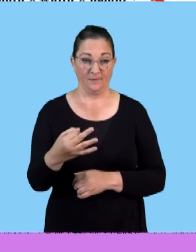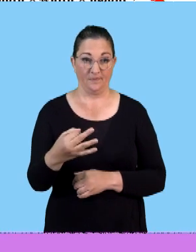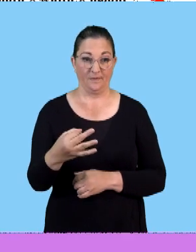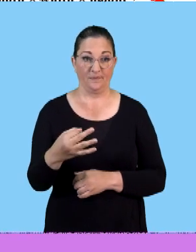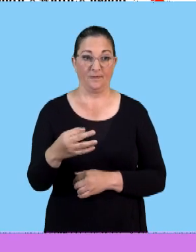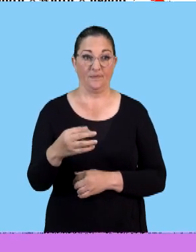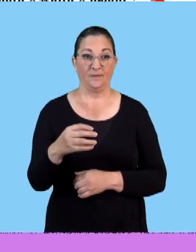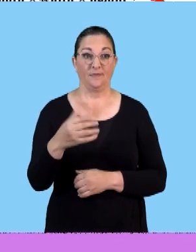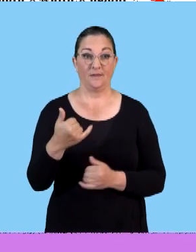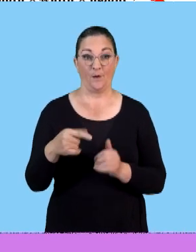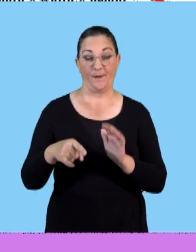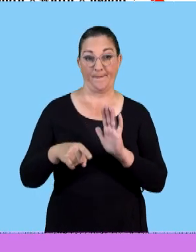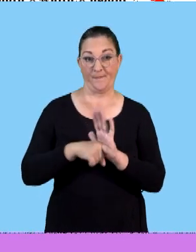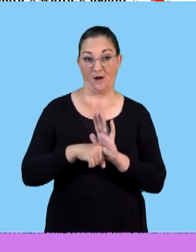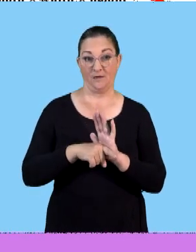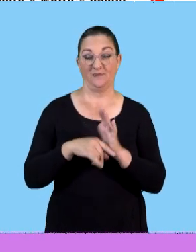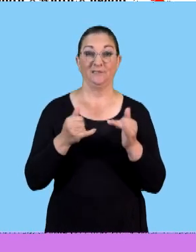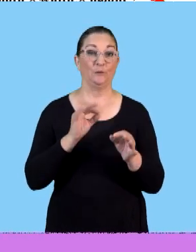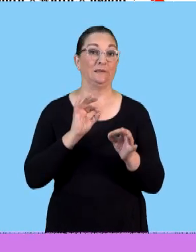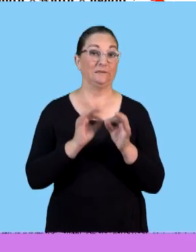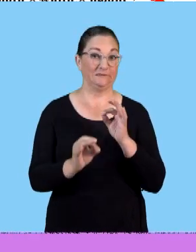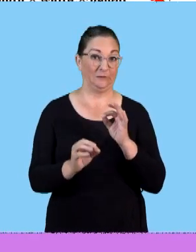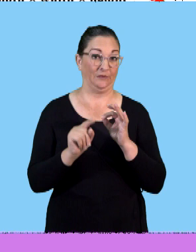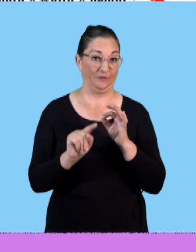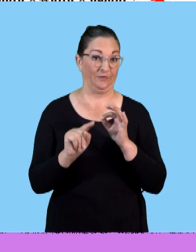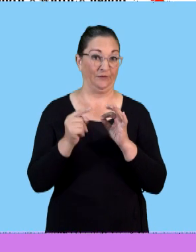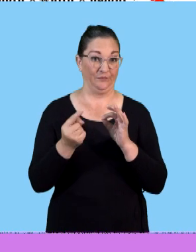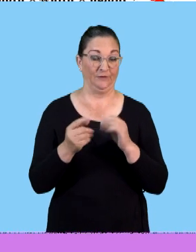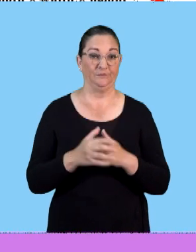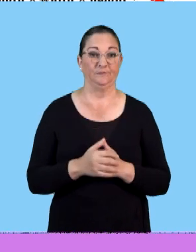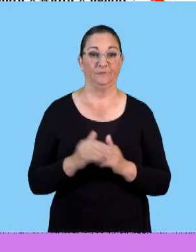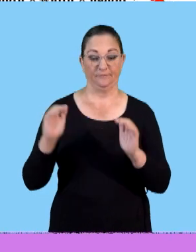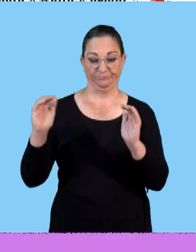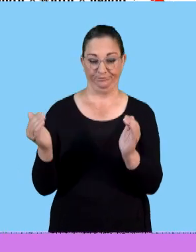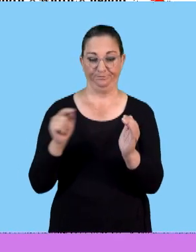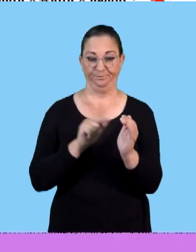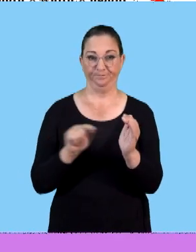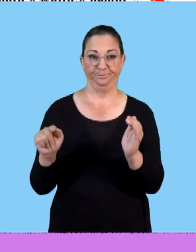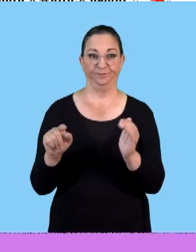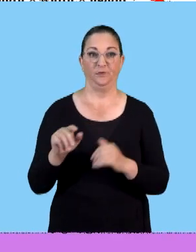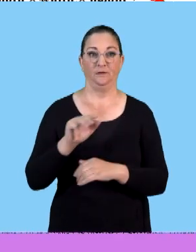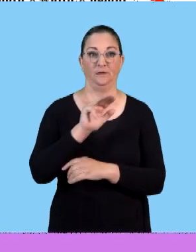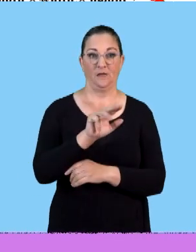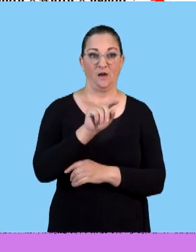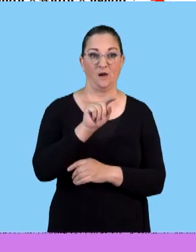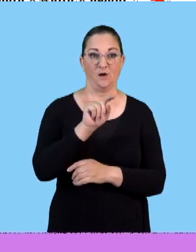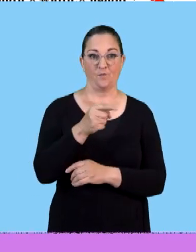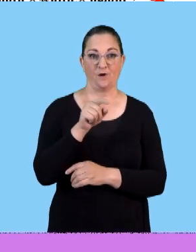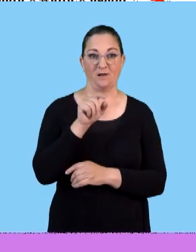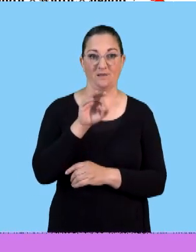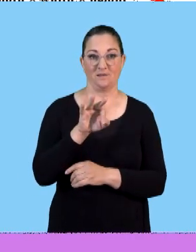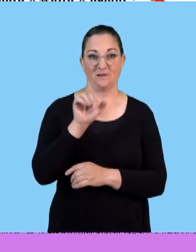3,125 cubic meters, right? Minus, I'm going to simplify this part here in brackets by saying